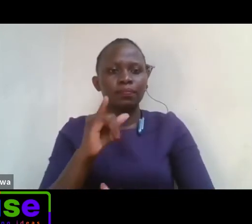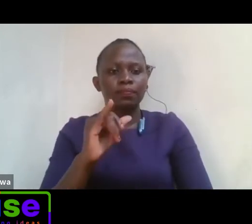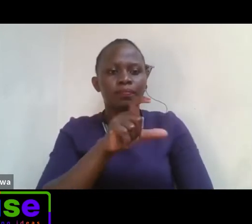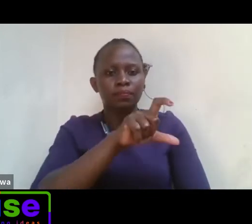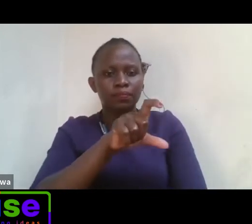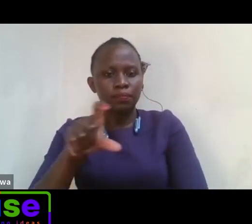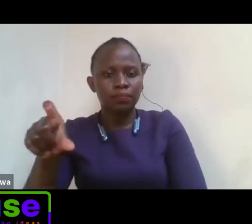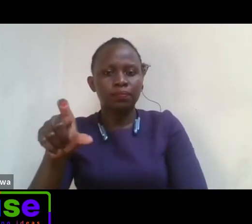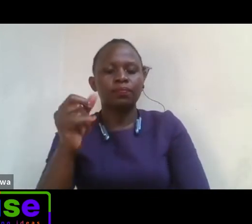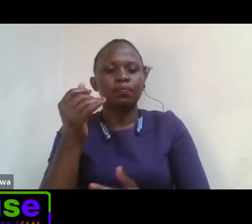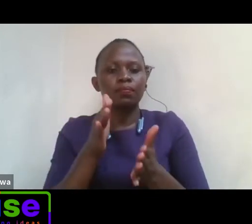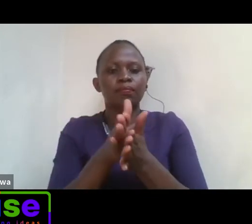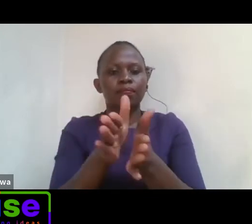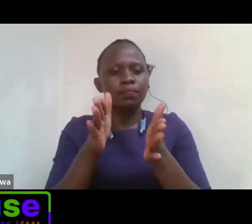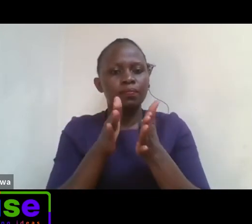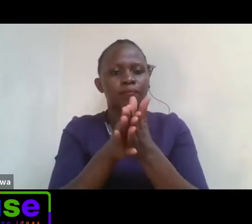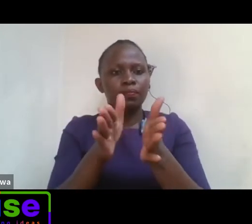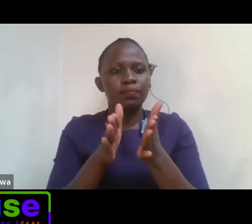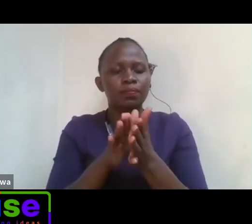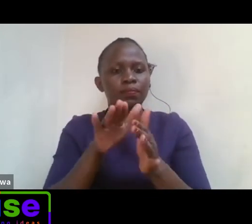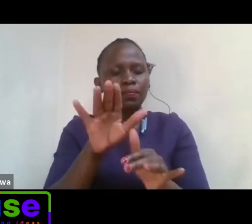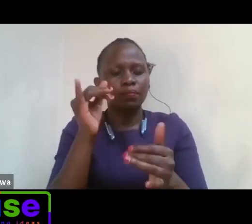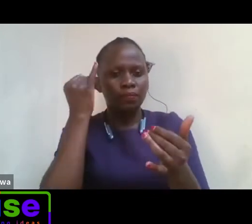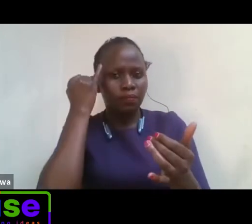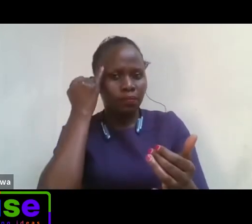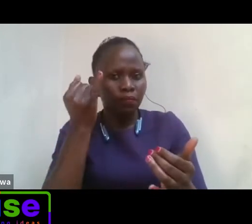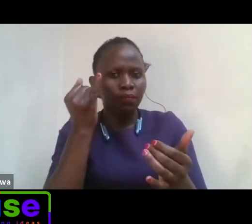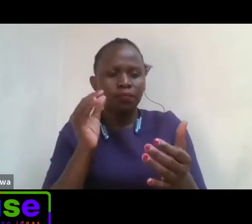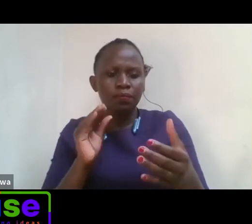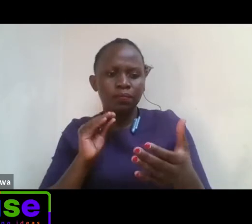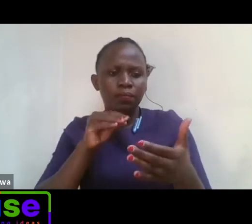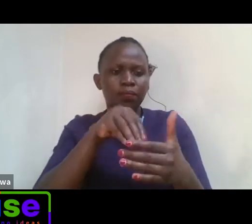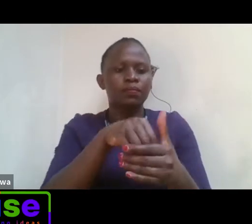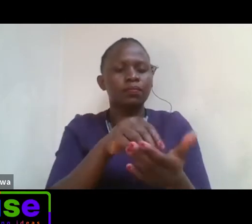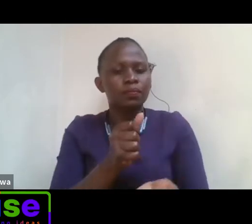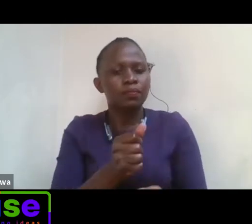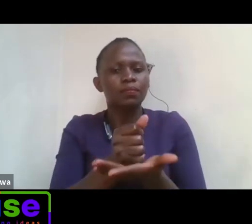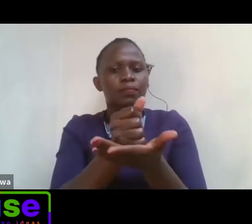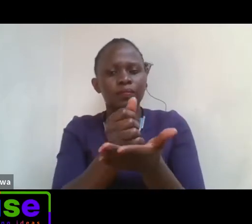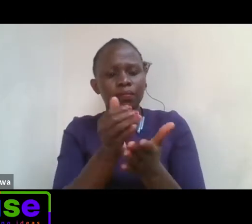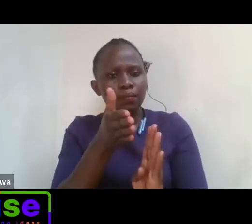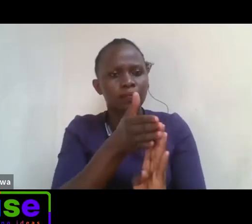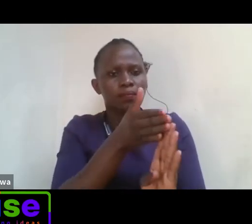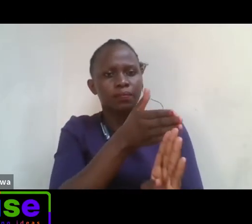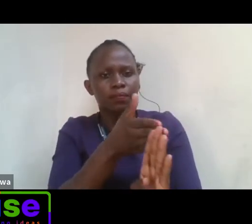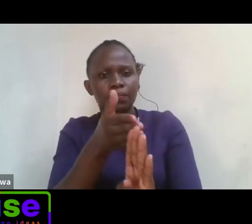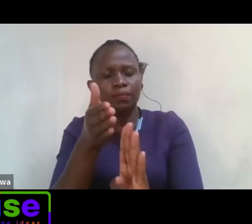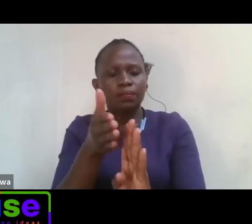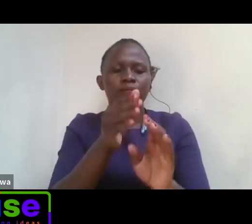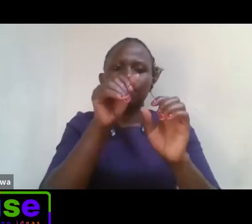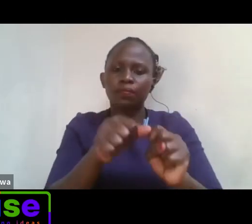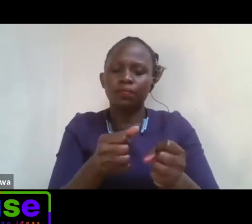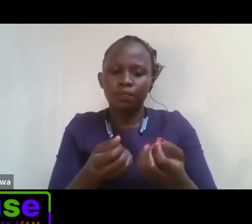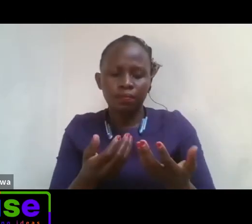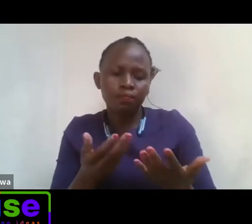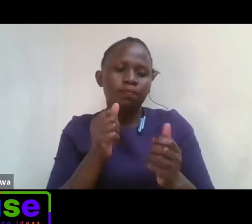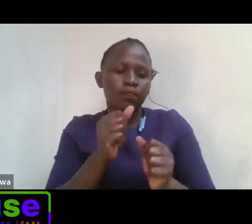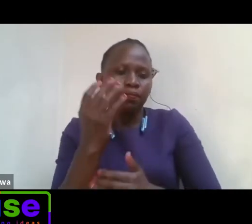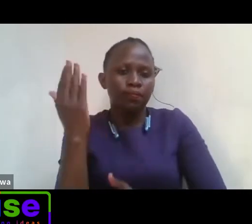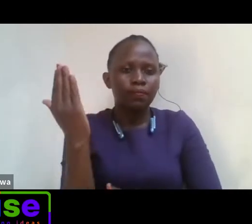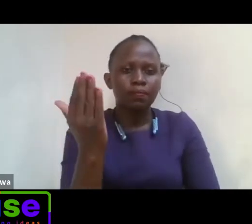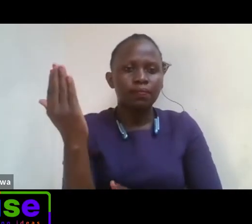ideation, so to speak, where we bring your idea from just an idea to help you articulate it in such a way that you're able to pitch the idea. But the pitching